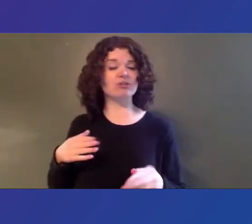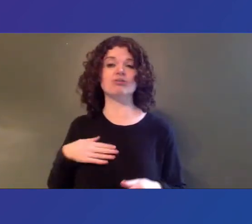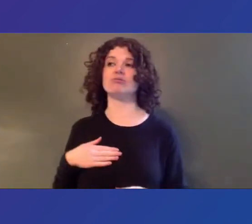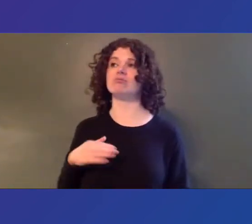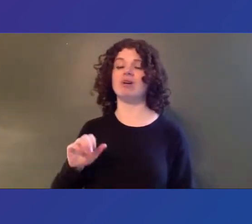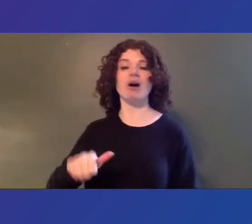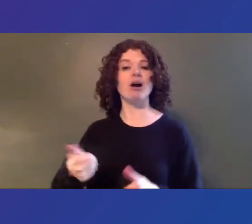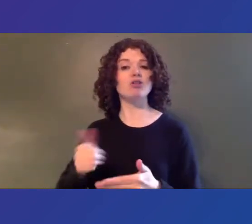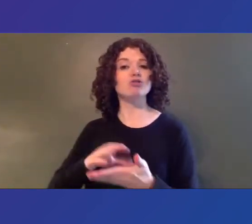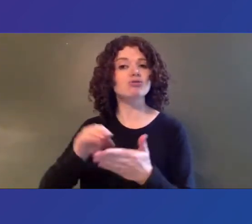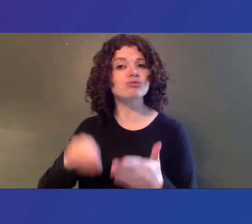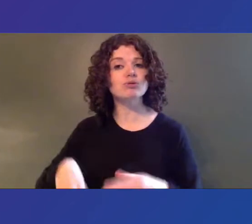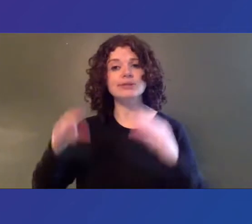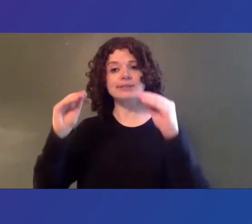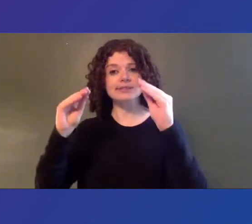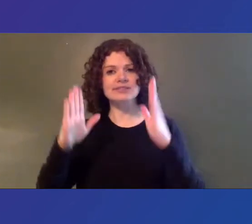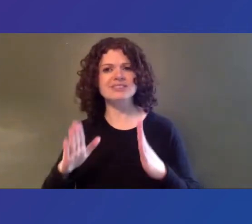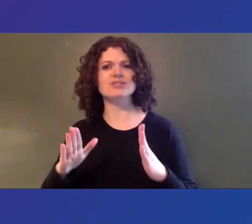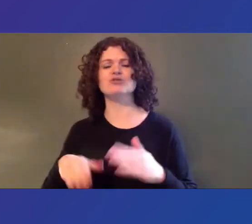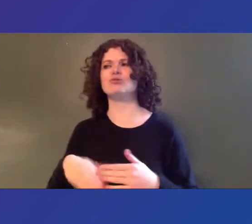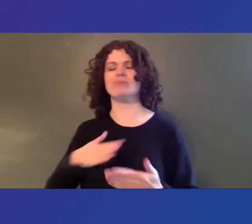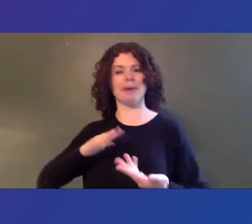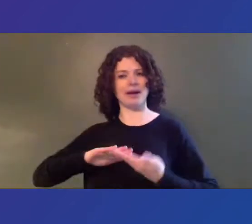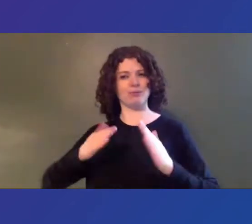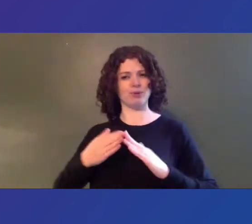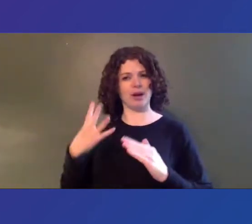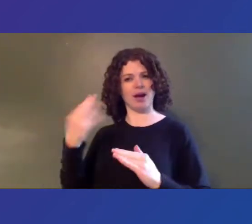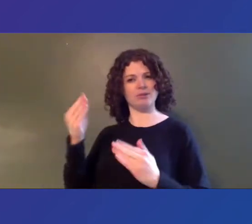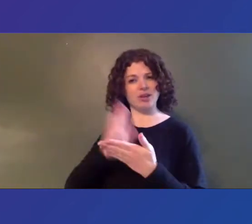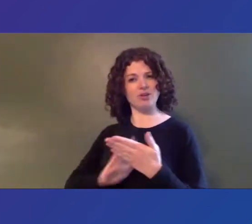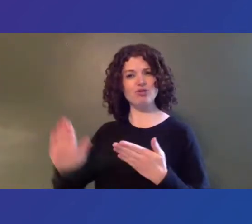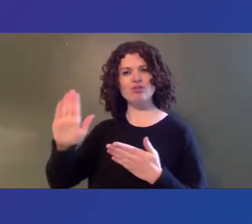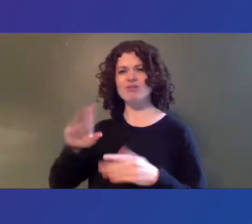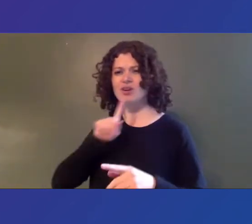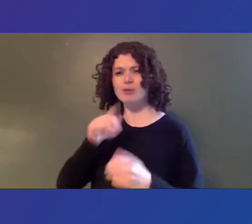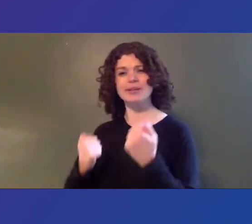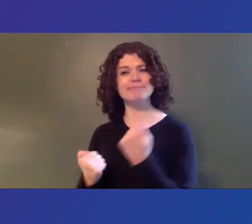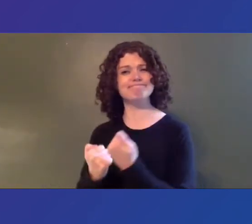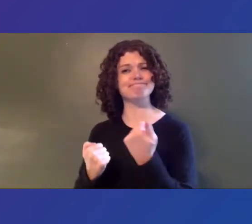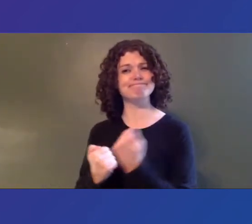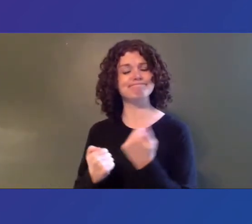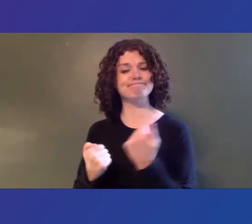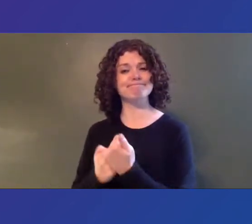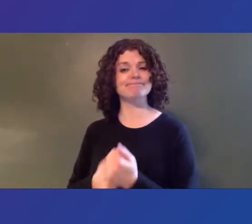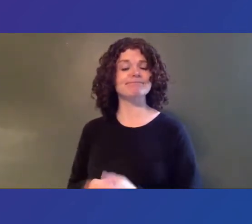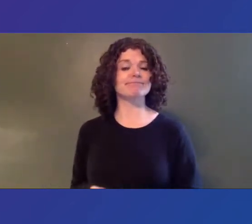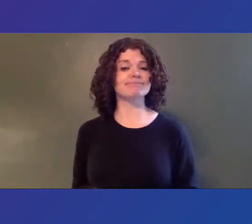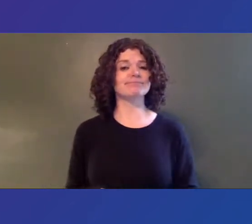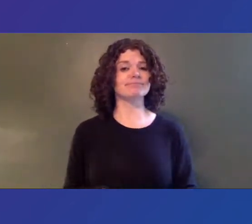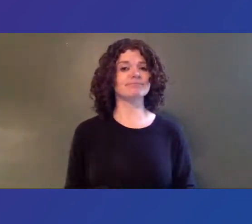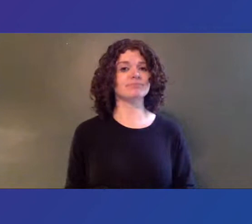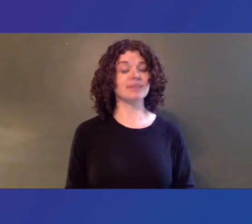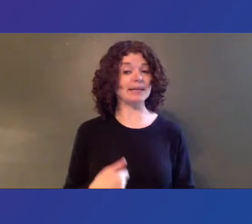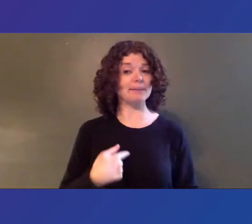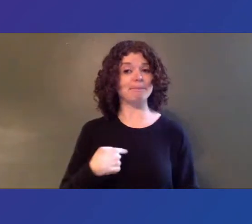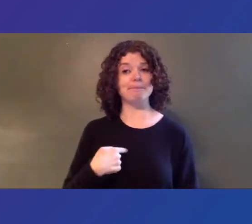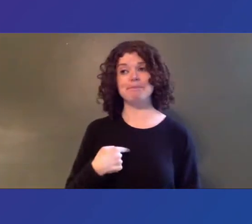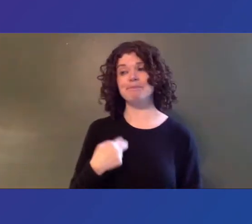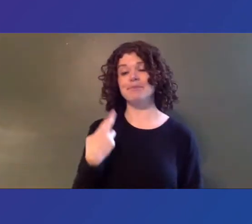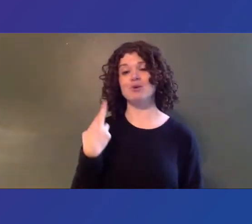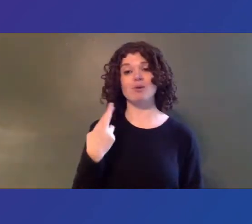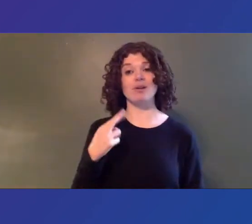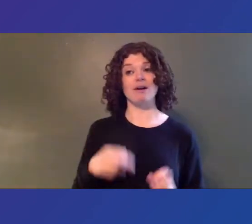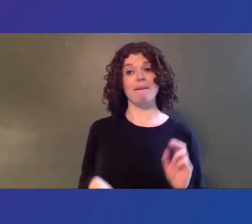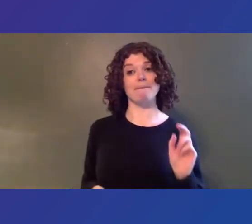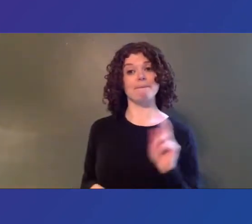on. And also, I'm just someone who's always led by, I found that the benefit of going back to school later in life was